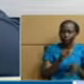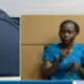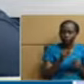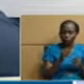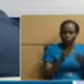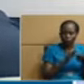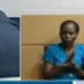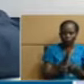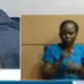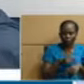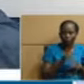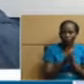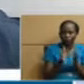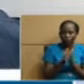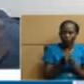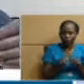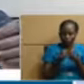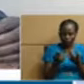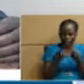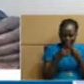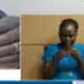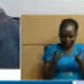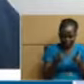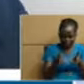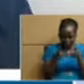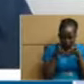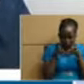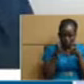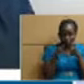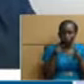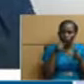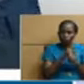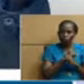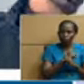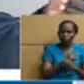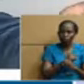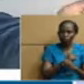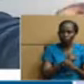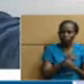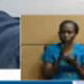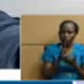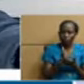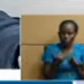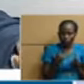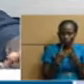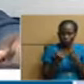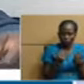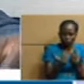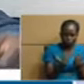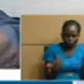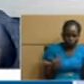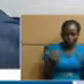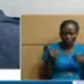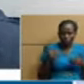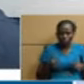different interventions of social protection. You're looking at the children, you're looking at the